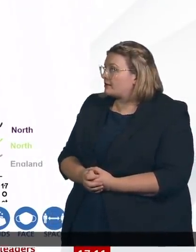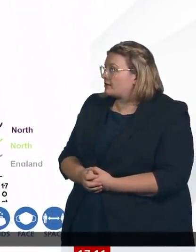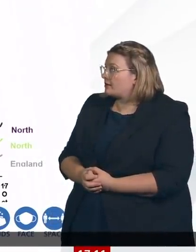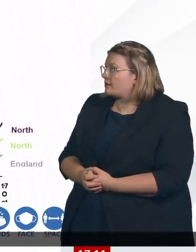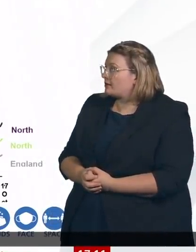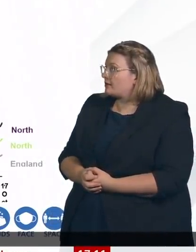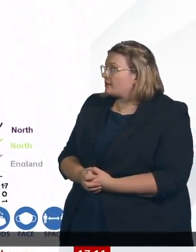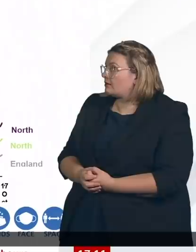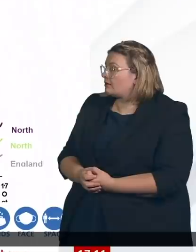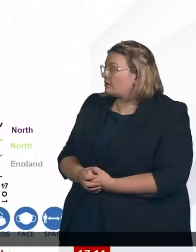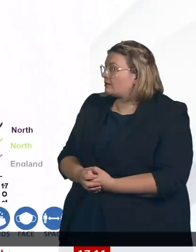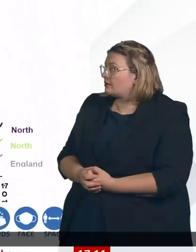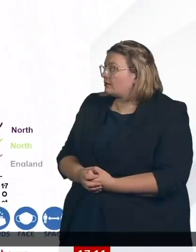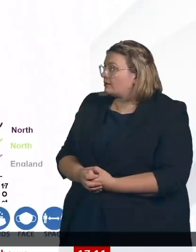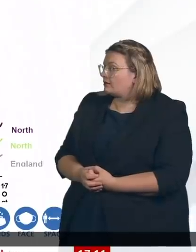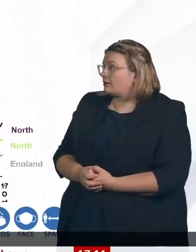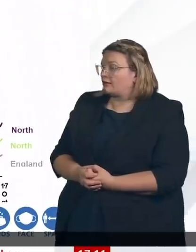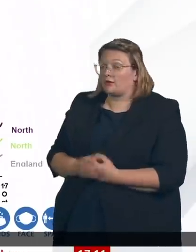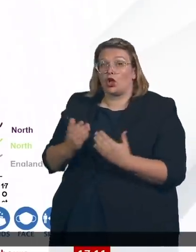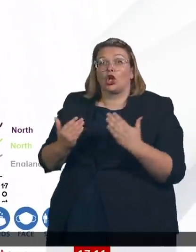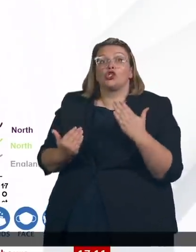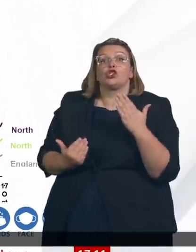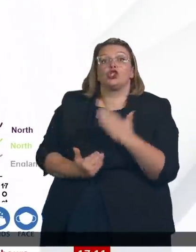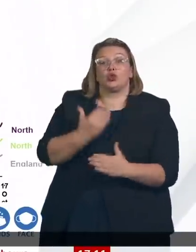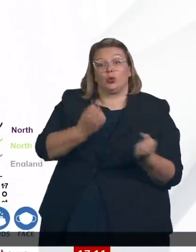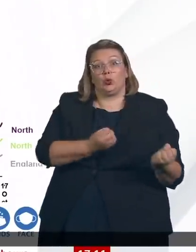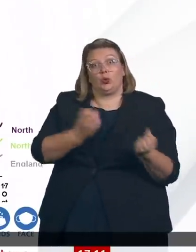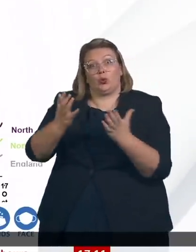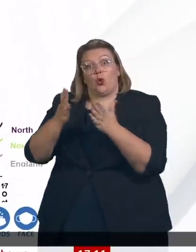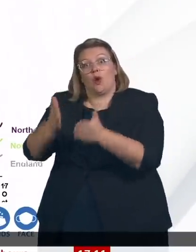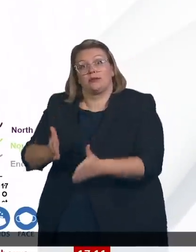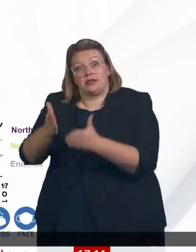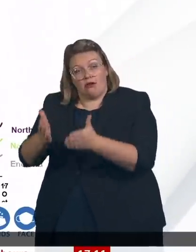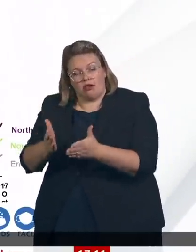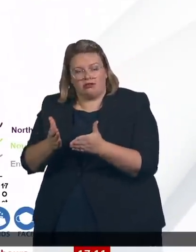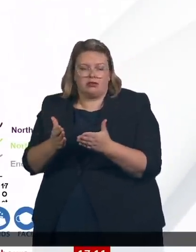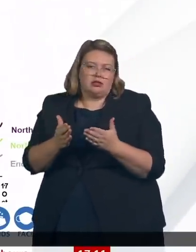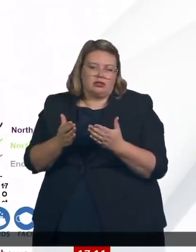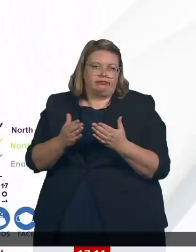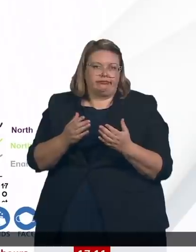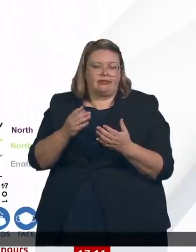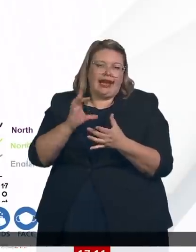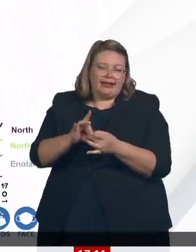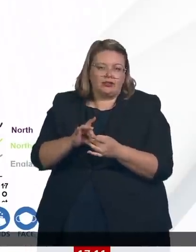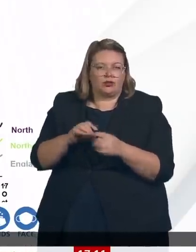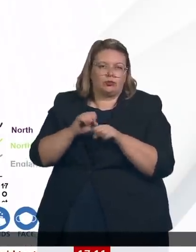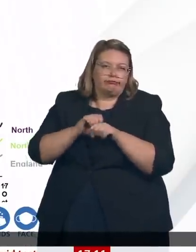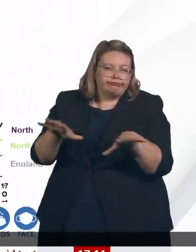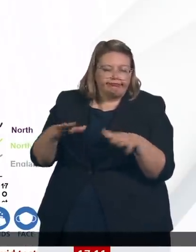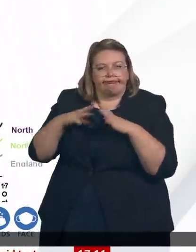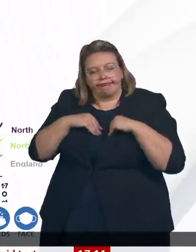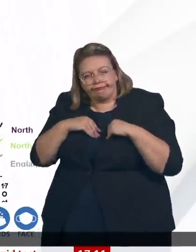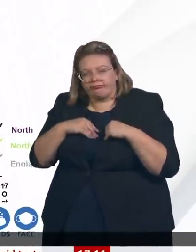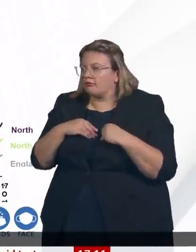This is the rate of new COVID hospital patients in England by NHS region. You can see that the north